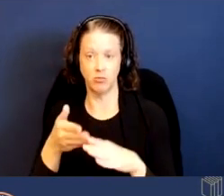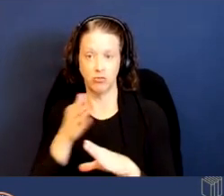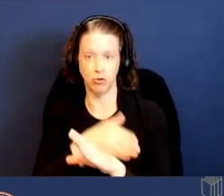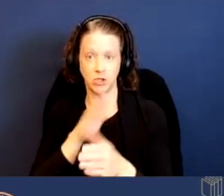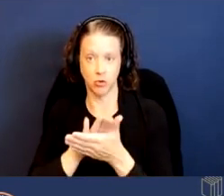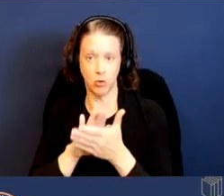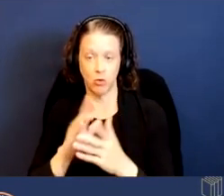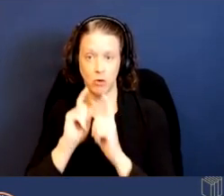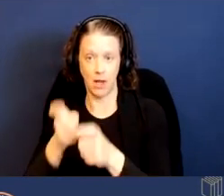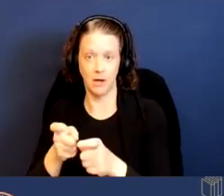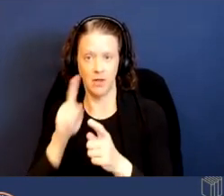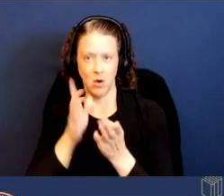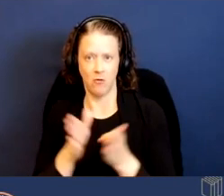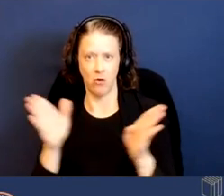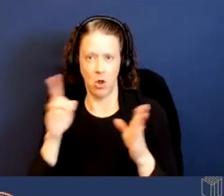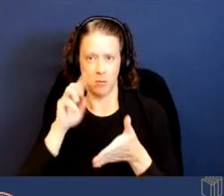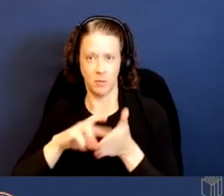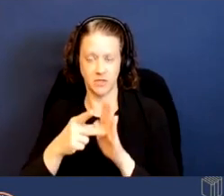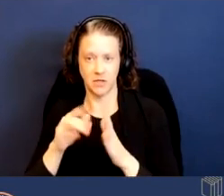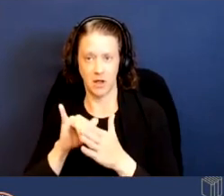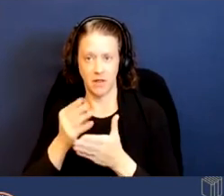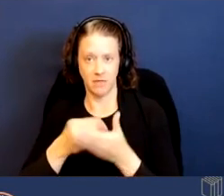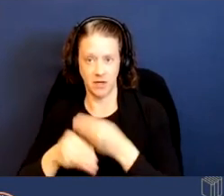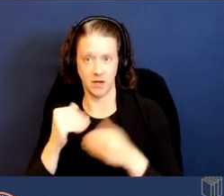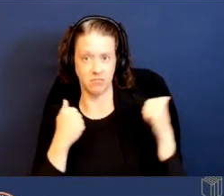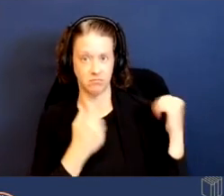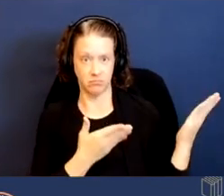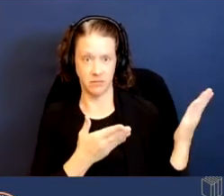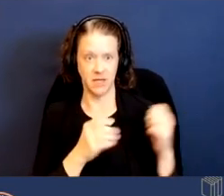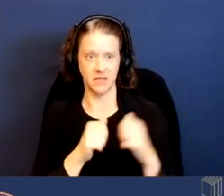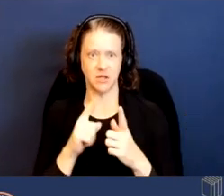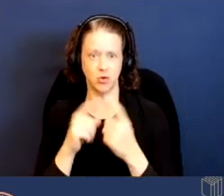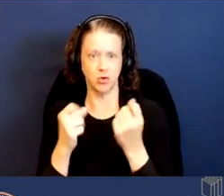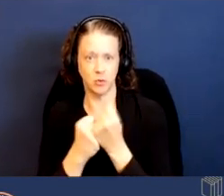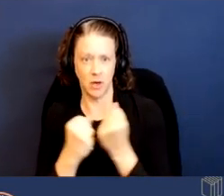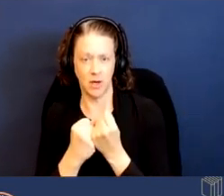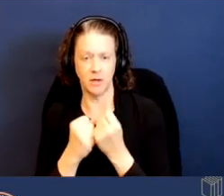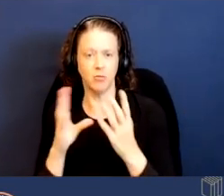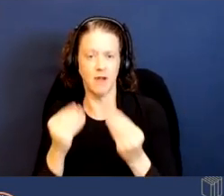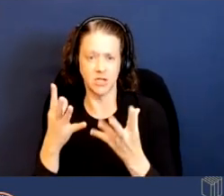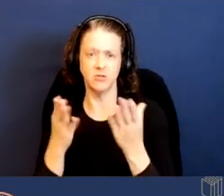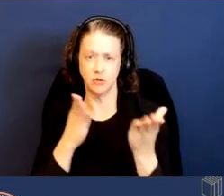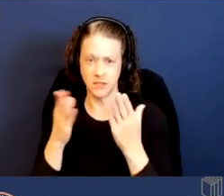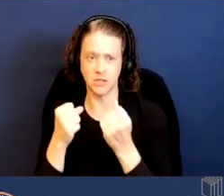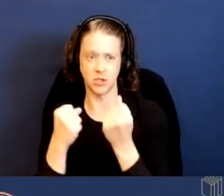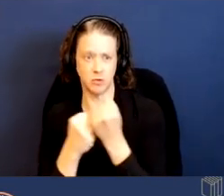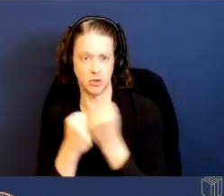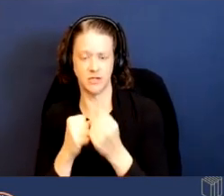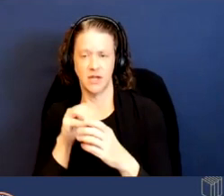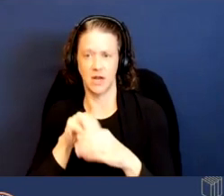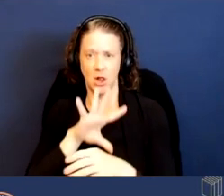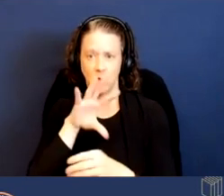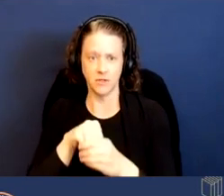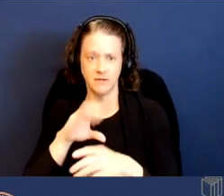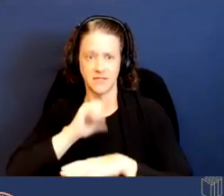funding is on the slide. And it's to provide services and supports in inclusive settings that have been determined to improve school readiness and